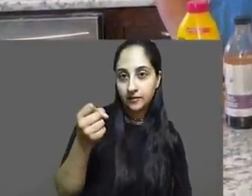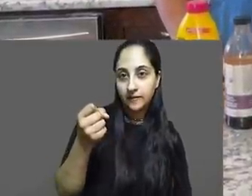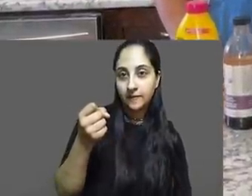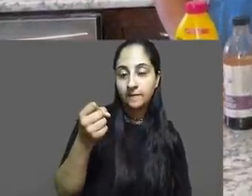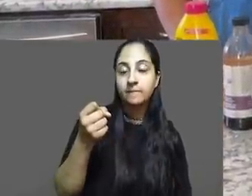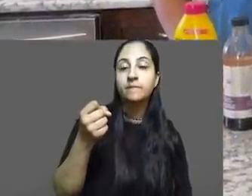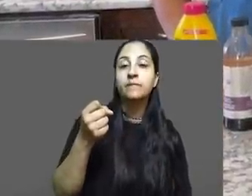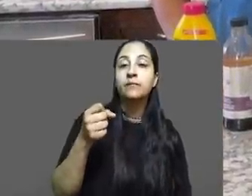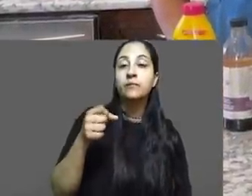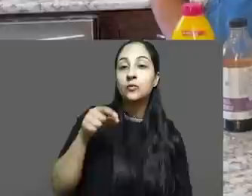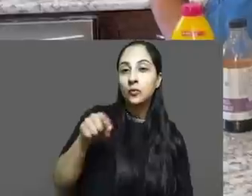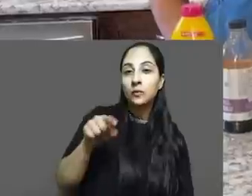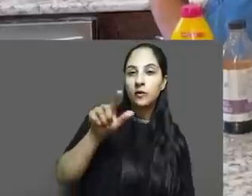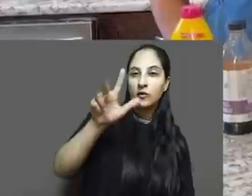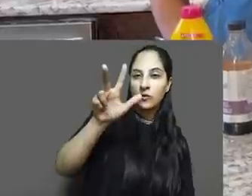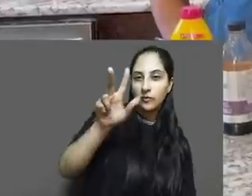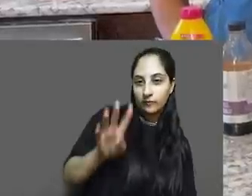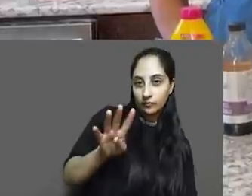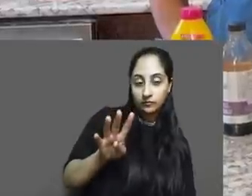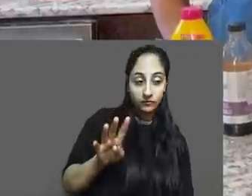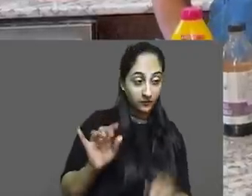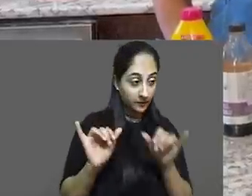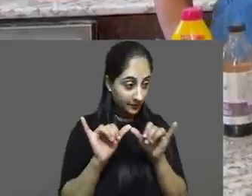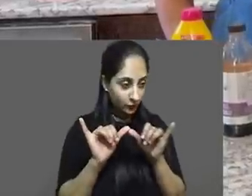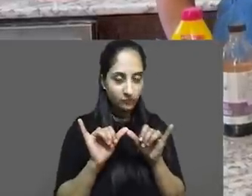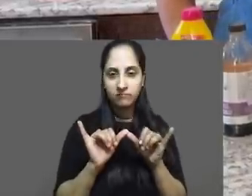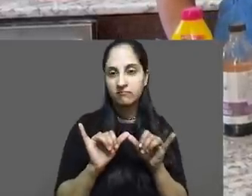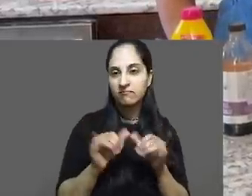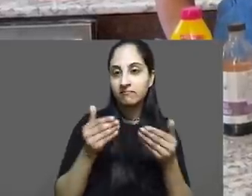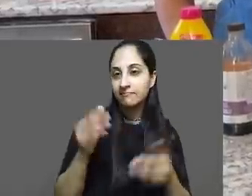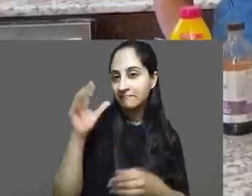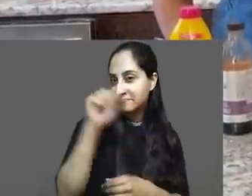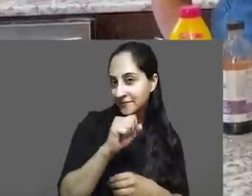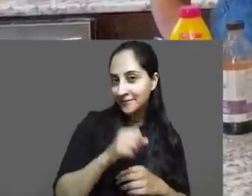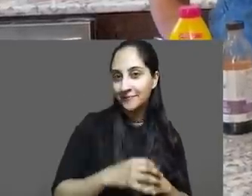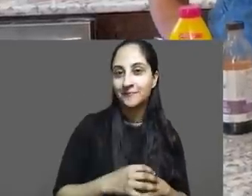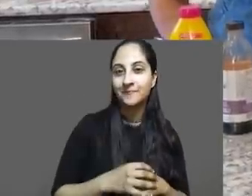the condensed milk. So should we measure it? No, we just go as it. Oh, okay.